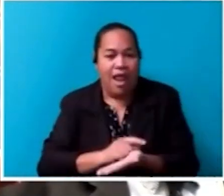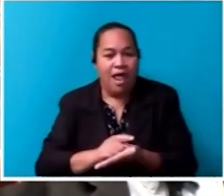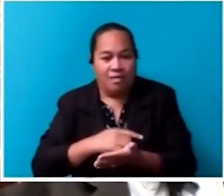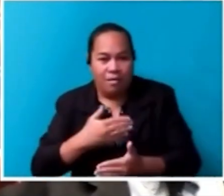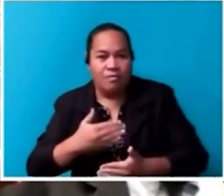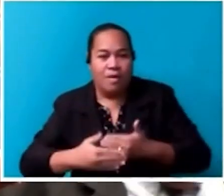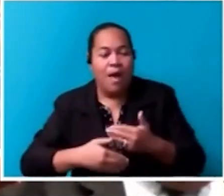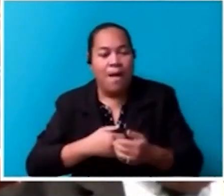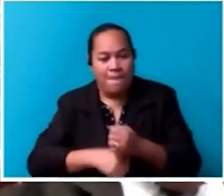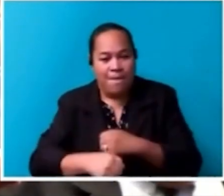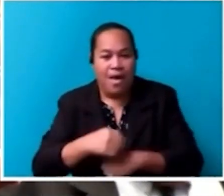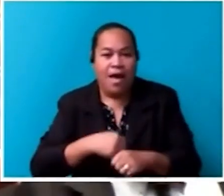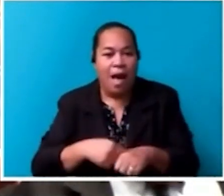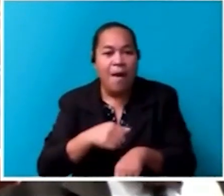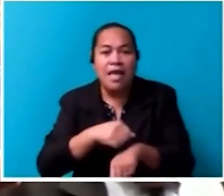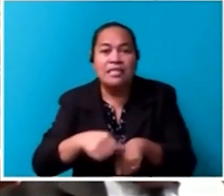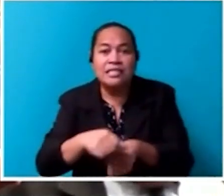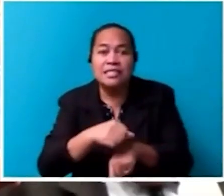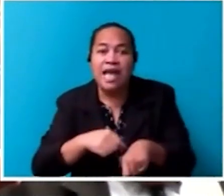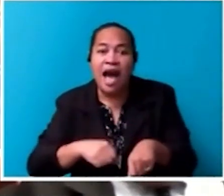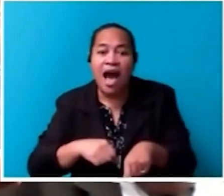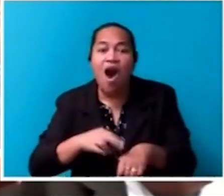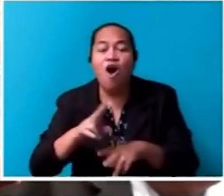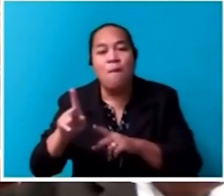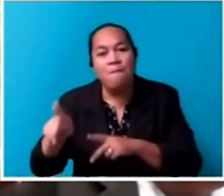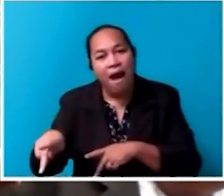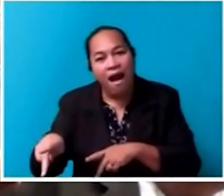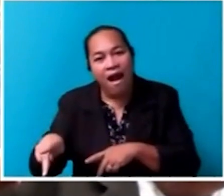Easter on the Park.